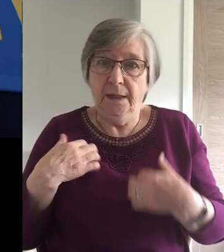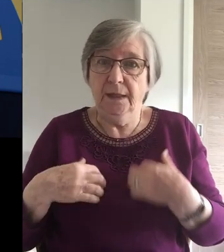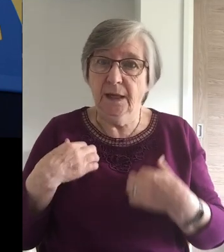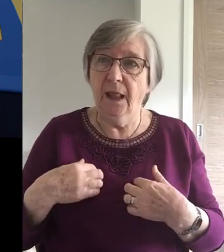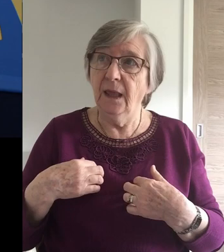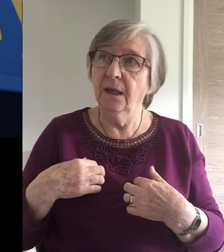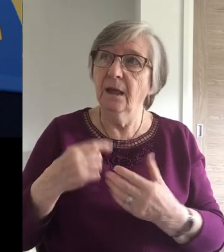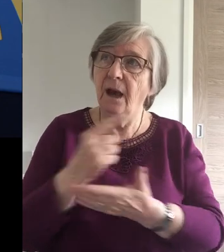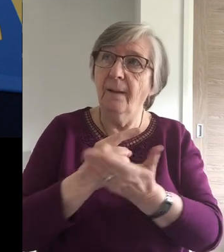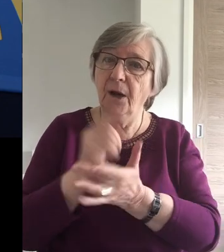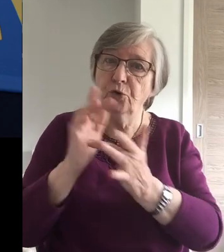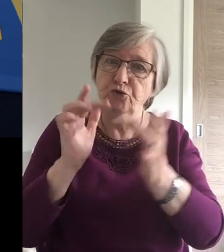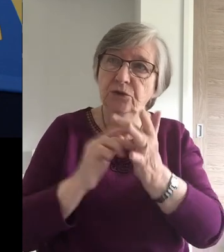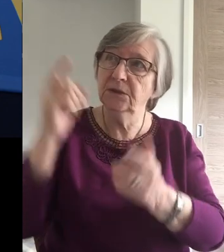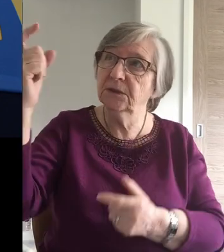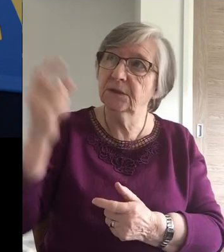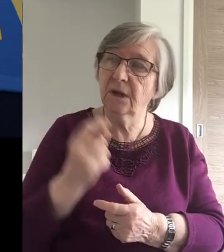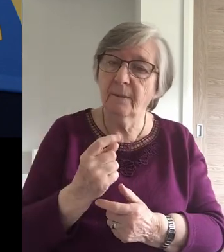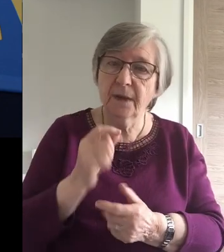eagerly at your coming.